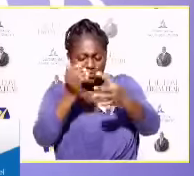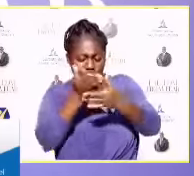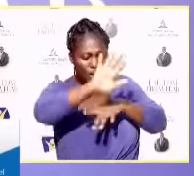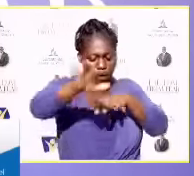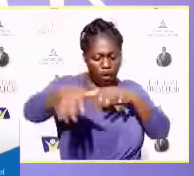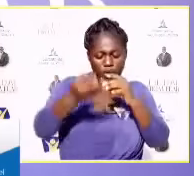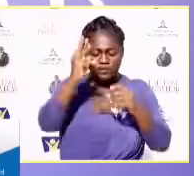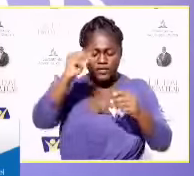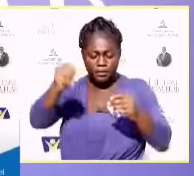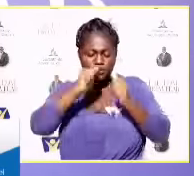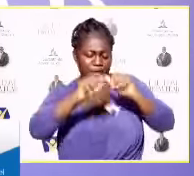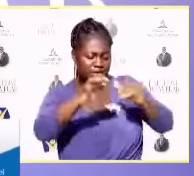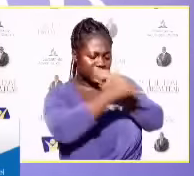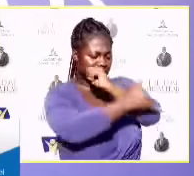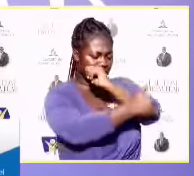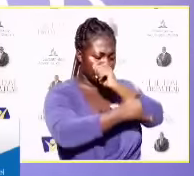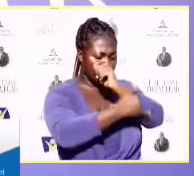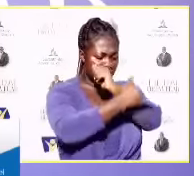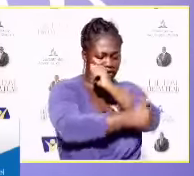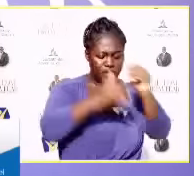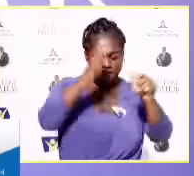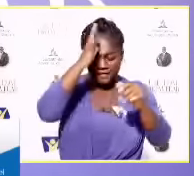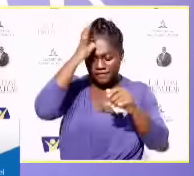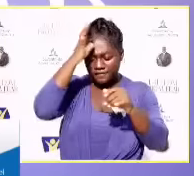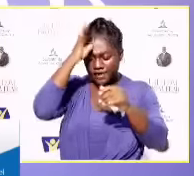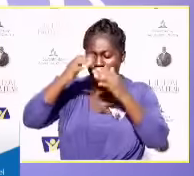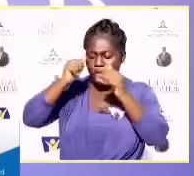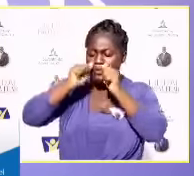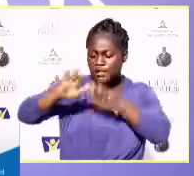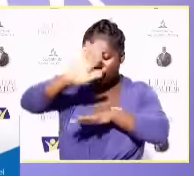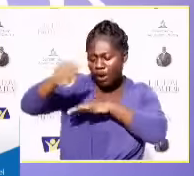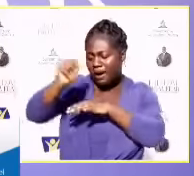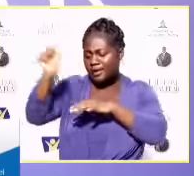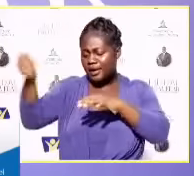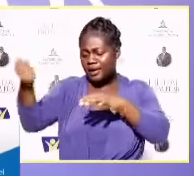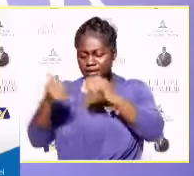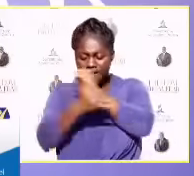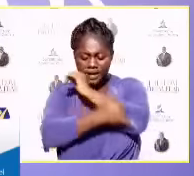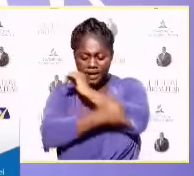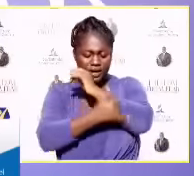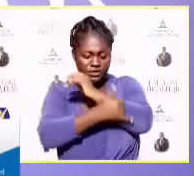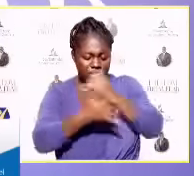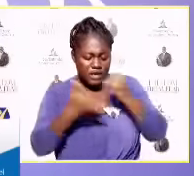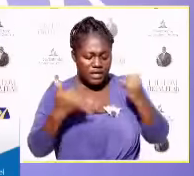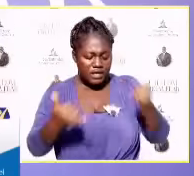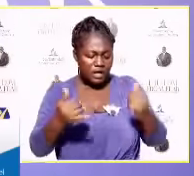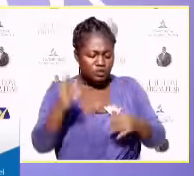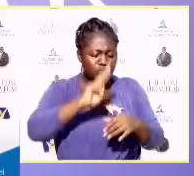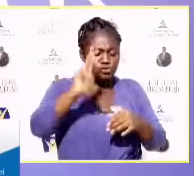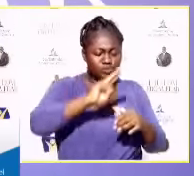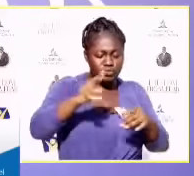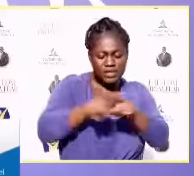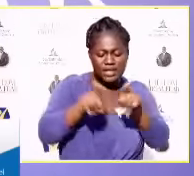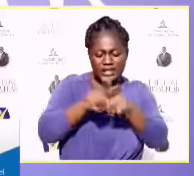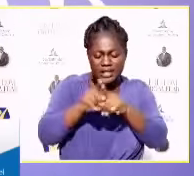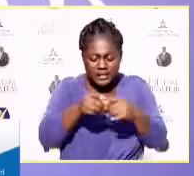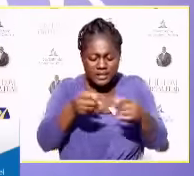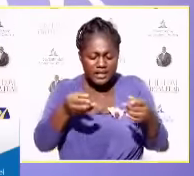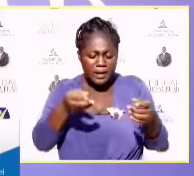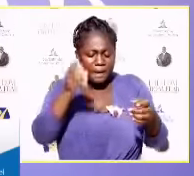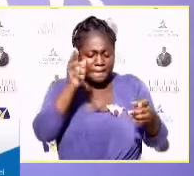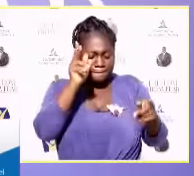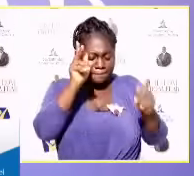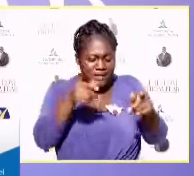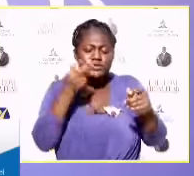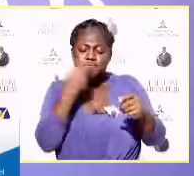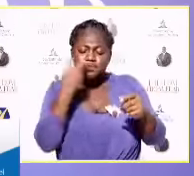this country. Father, I pray this for every other country. Now, dear God, use us as your instruments. Speak words